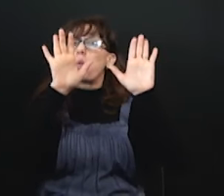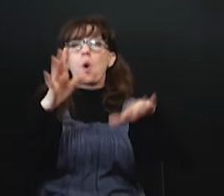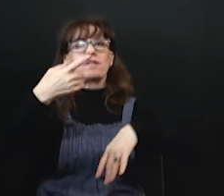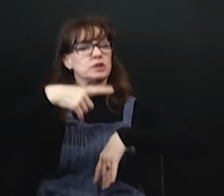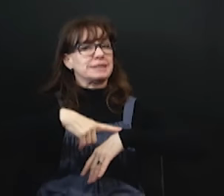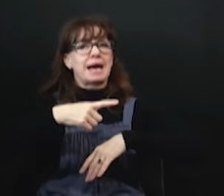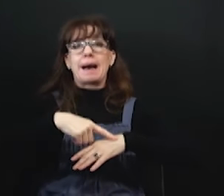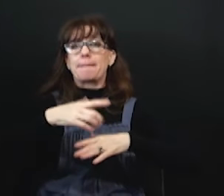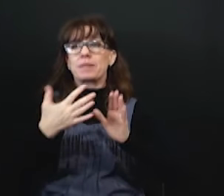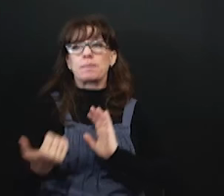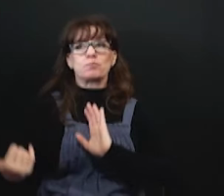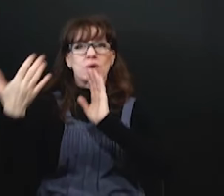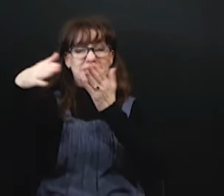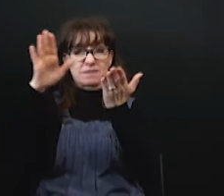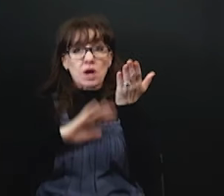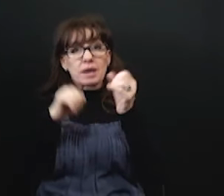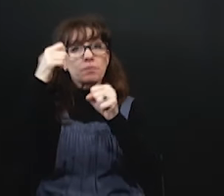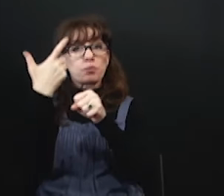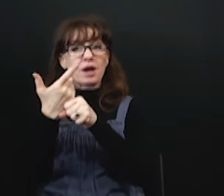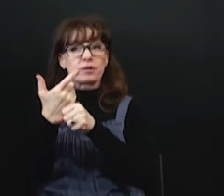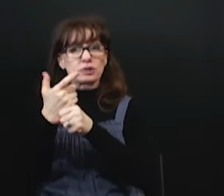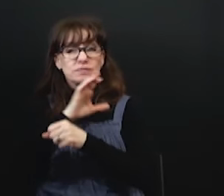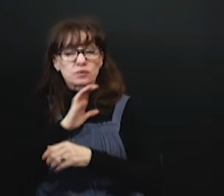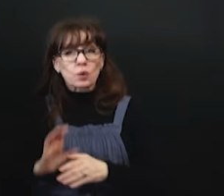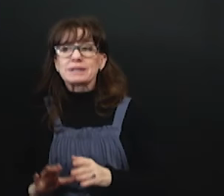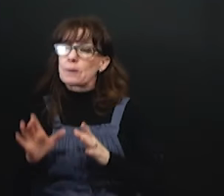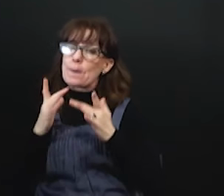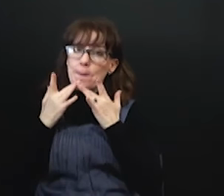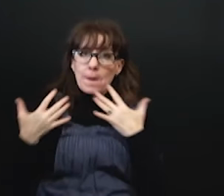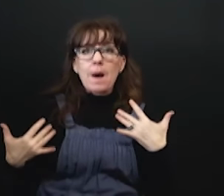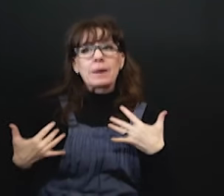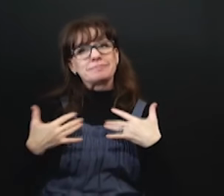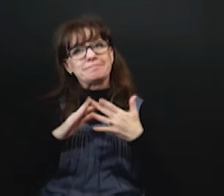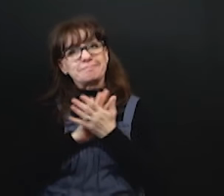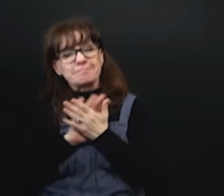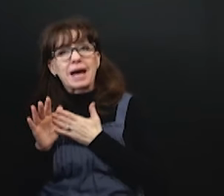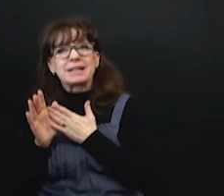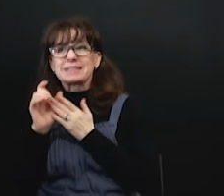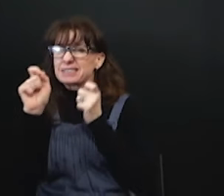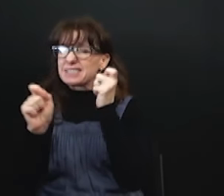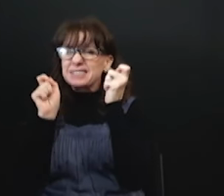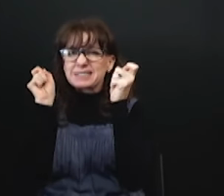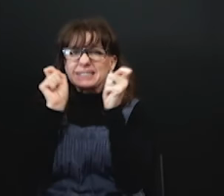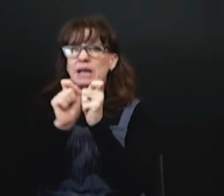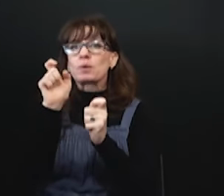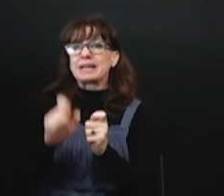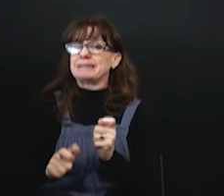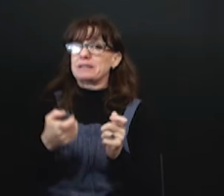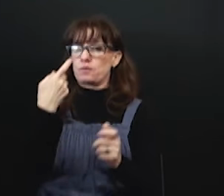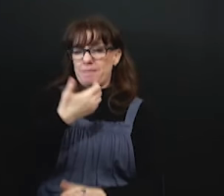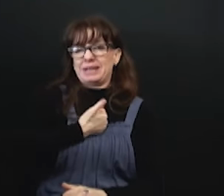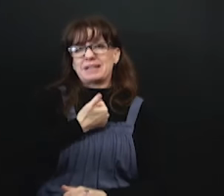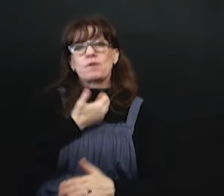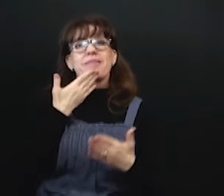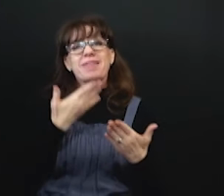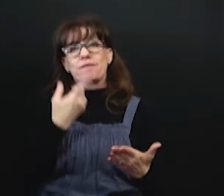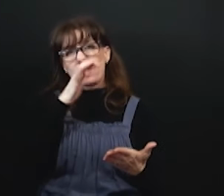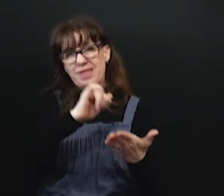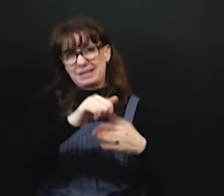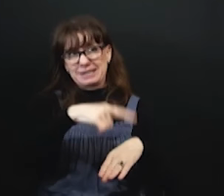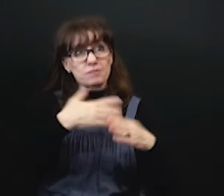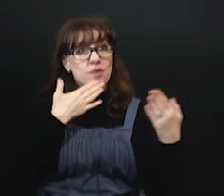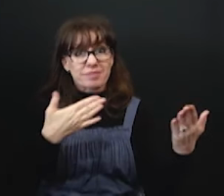in the presence of God and brothers in Christ, and it was refreshing, and it was precisely what I needed, and I was thankful for that time, and